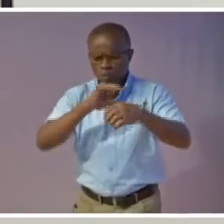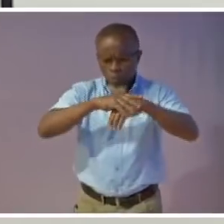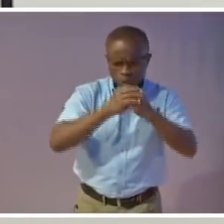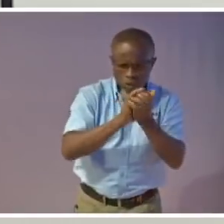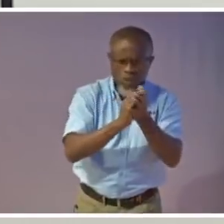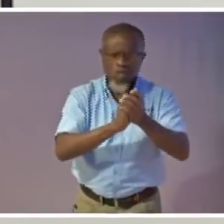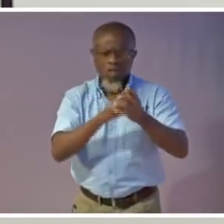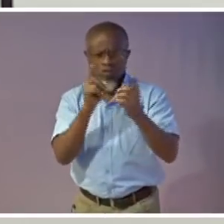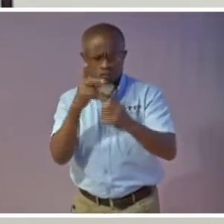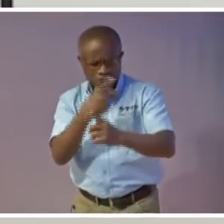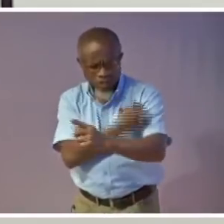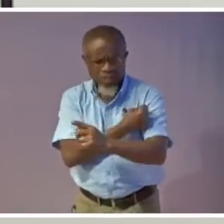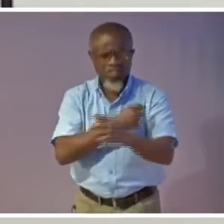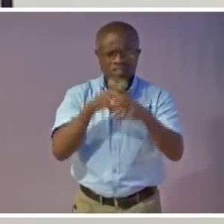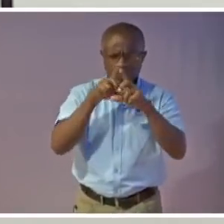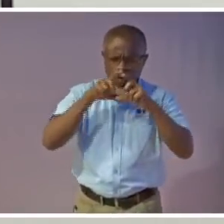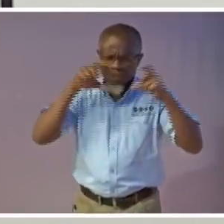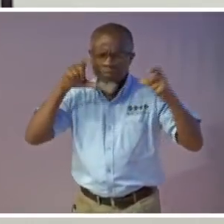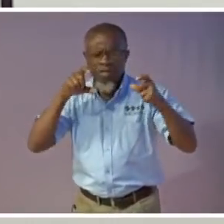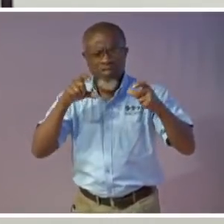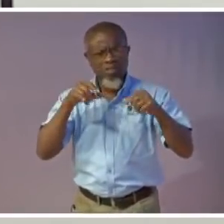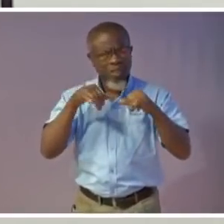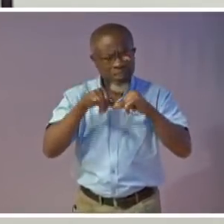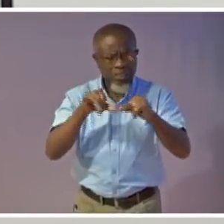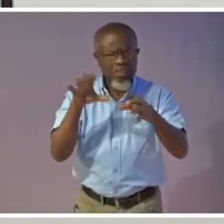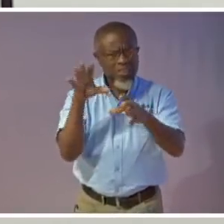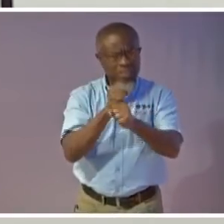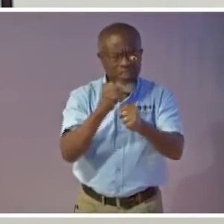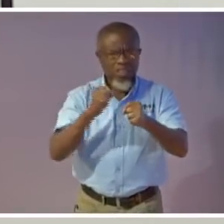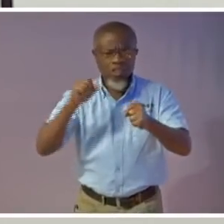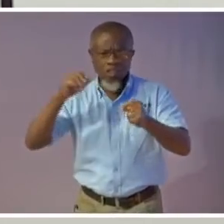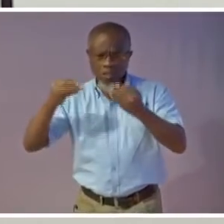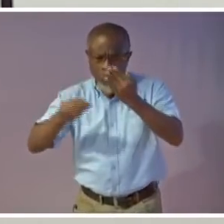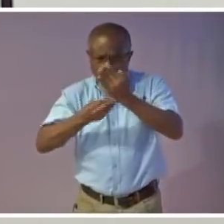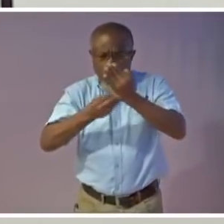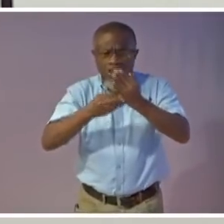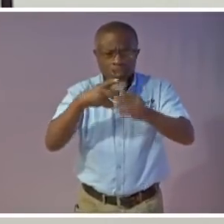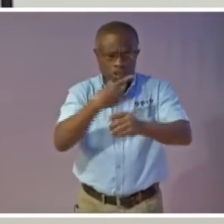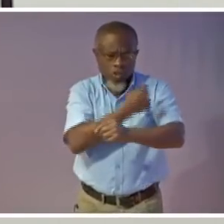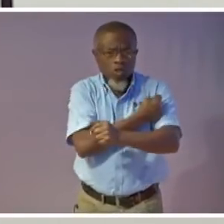vaccinating, and getting your booster when it becomes due.